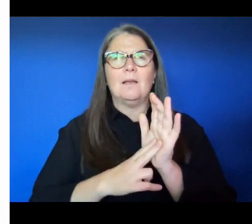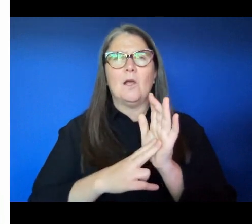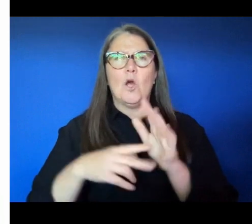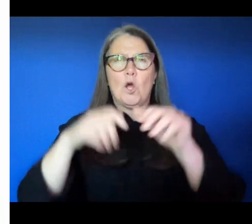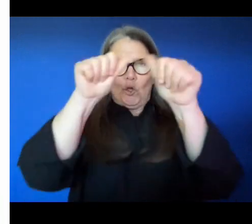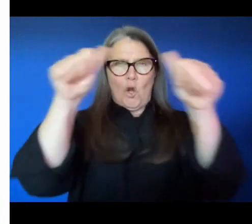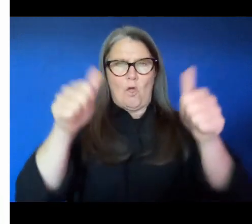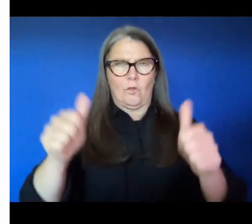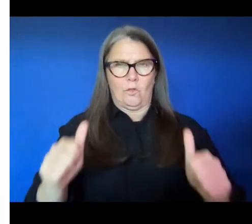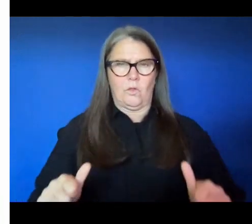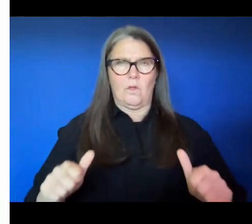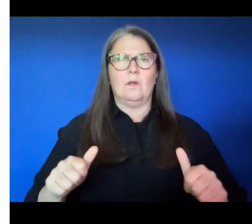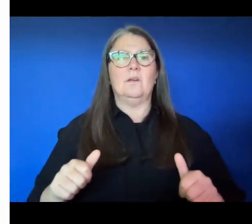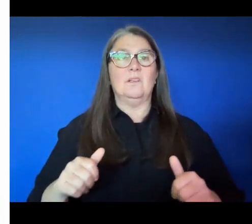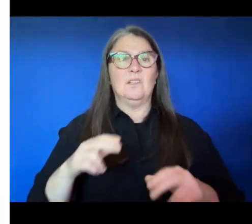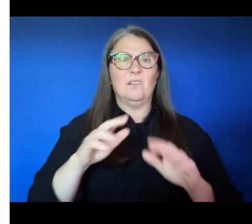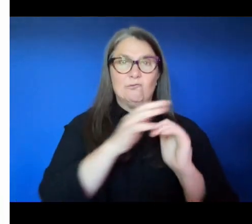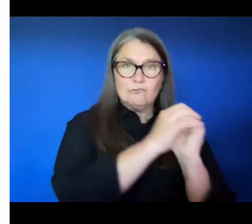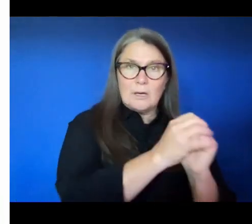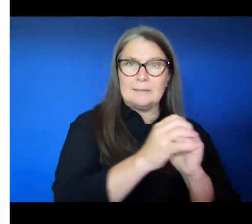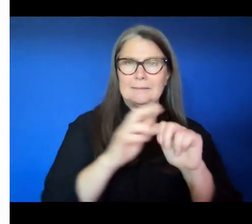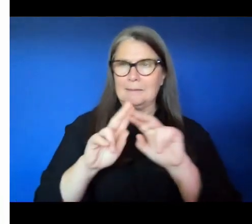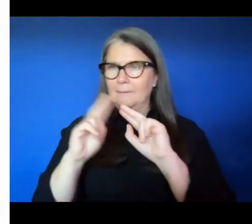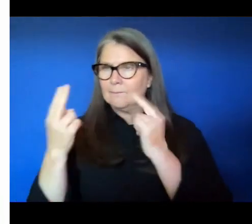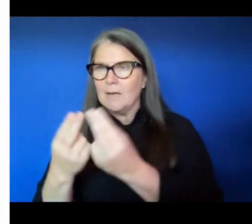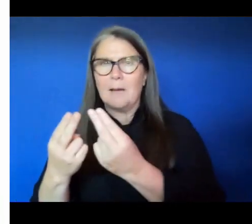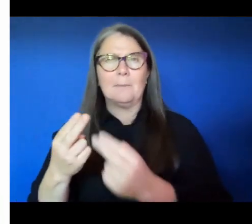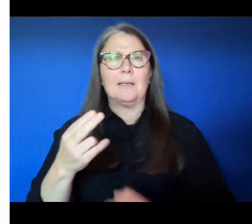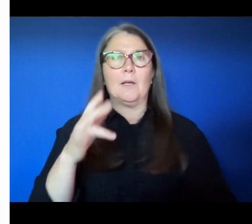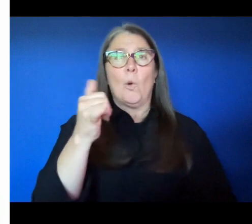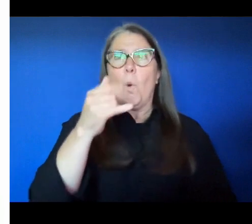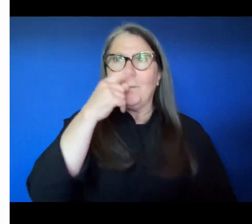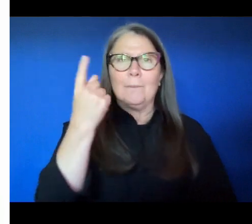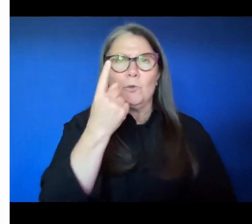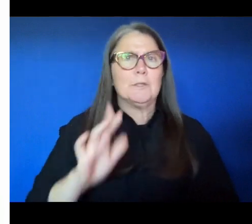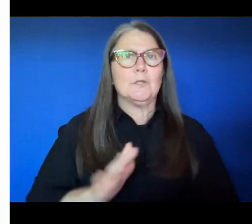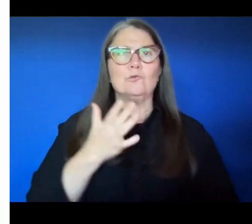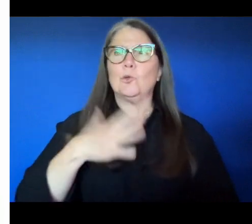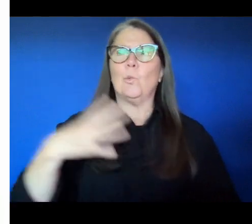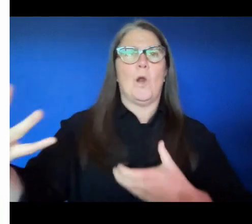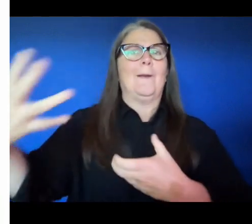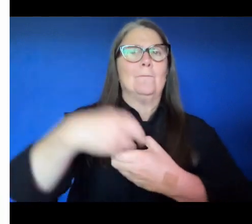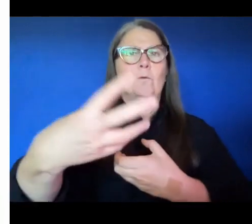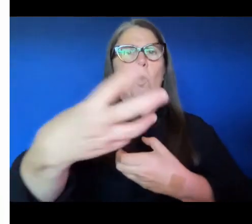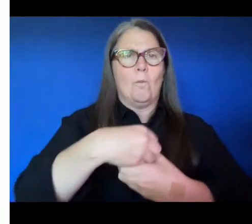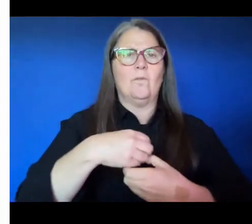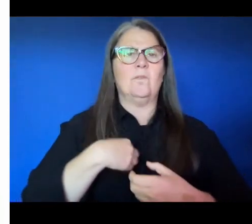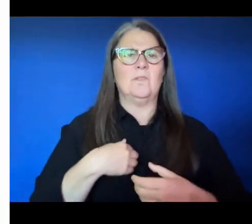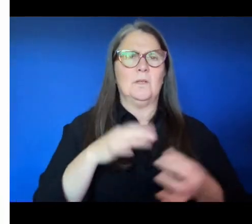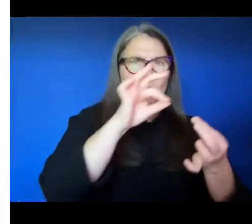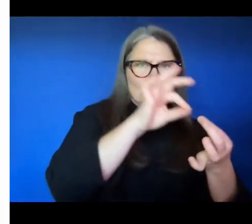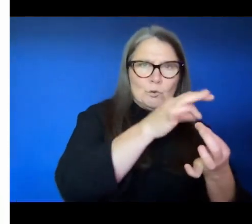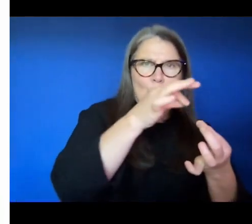friends and family, anybody who want to come and collaborate. And I like the idea of, I painted the